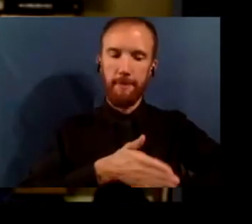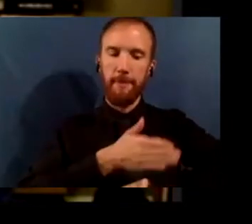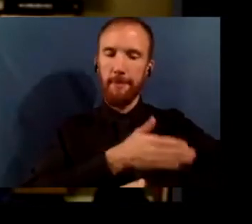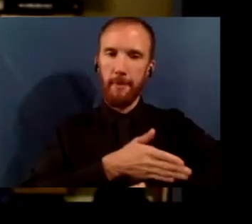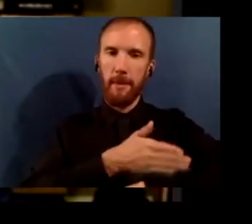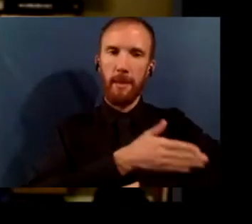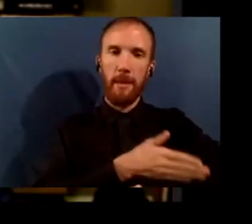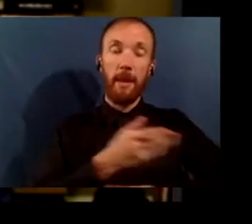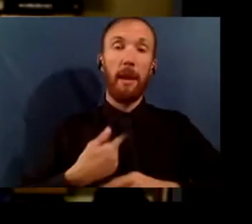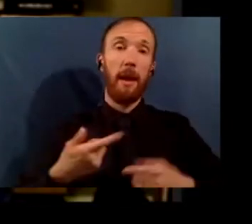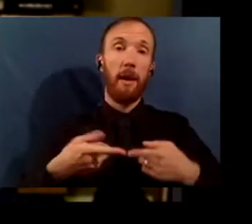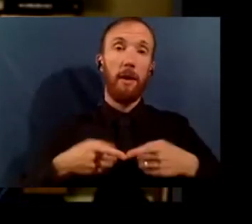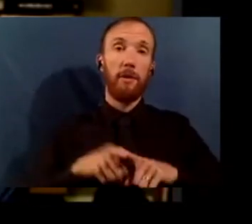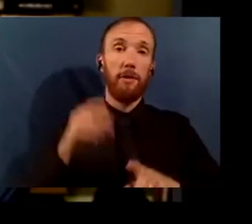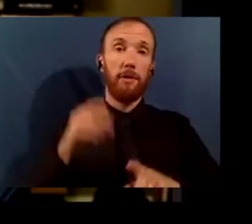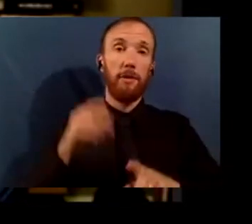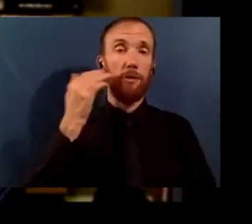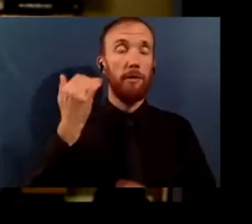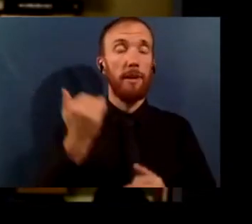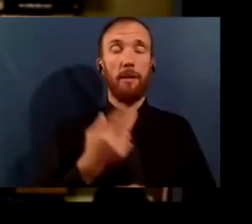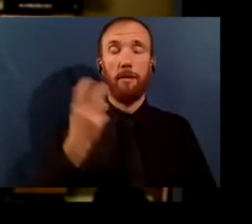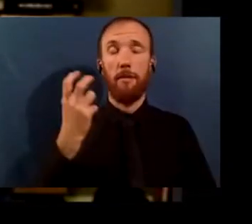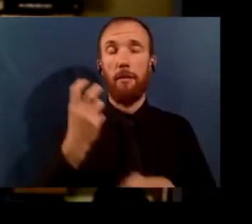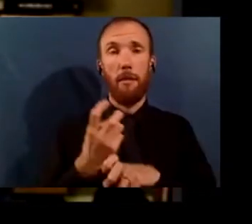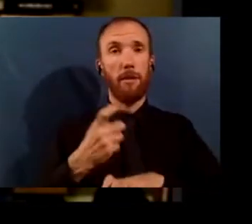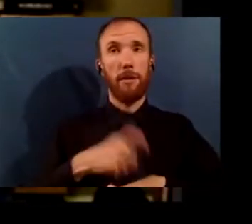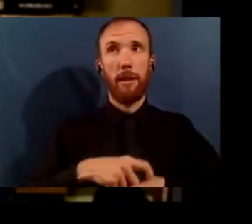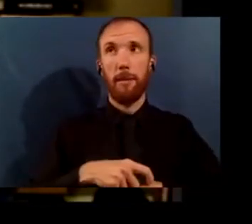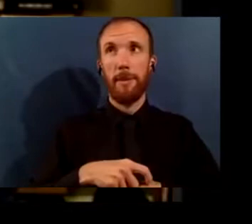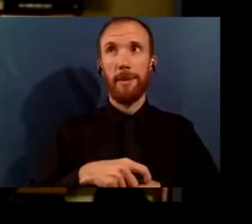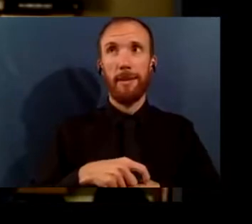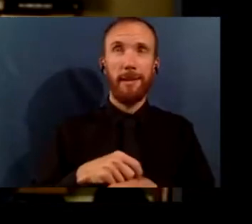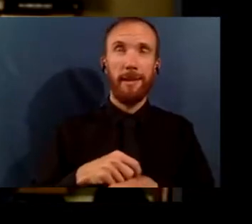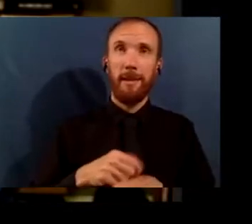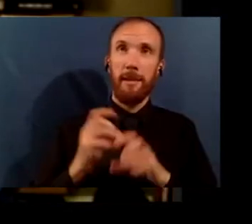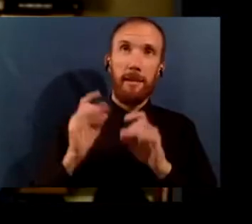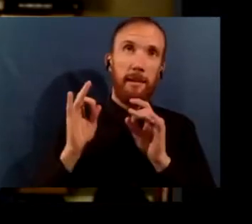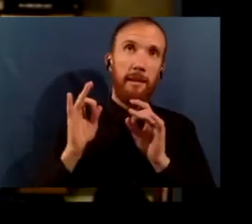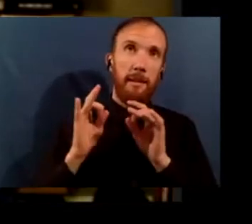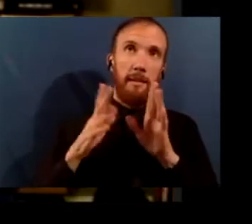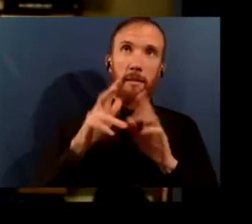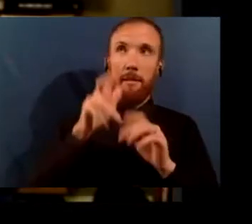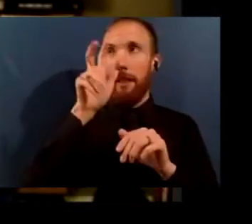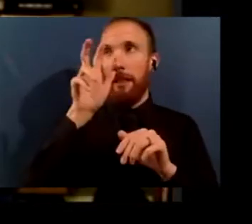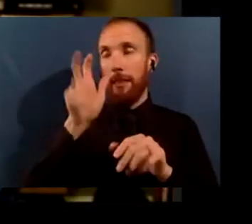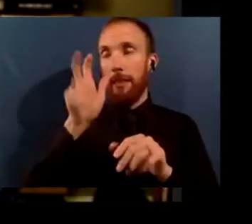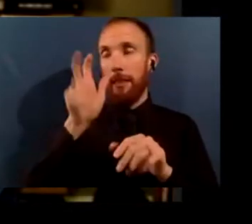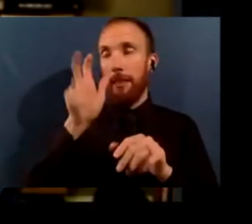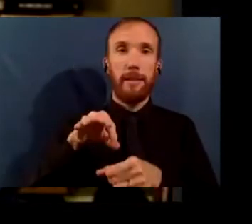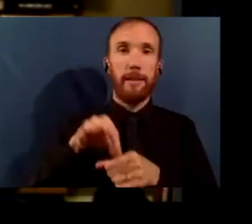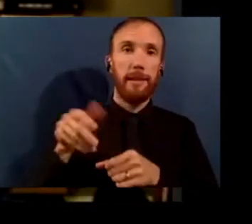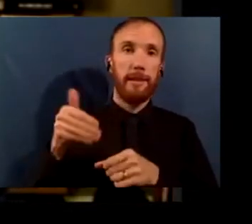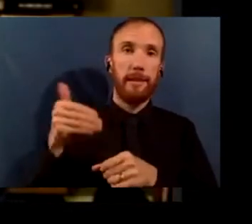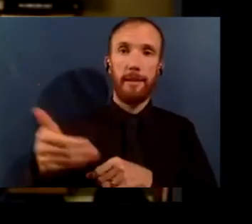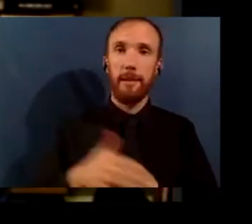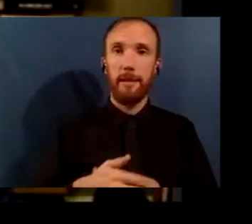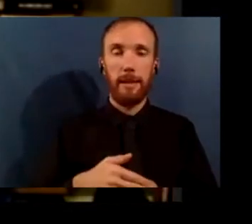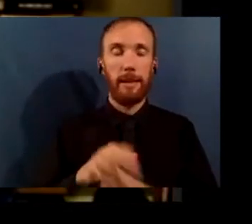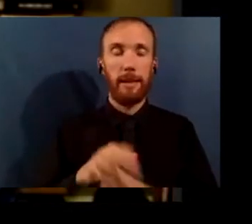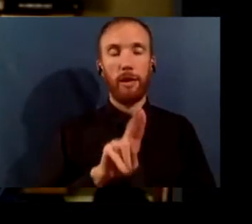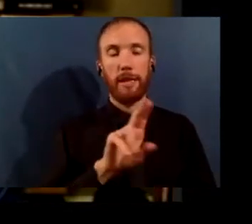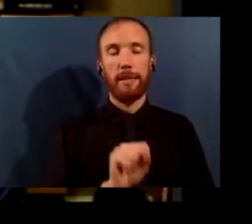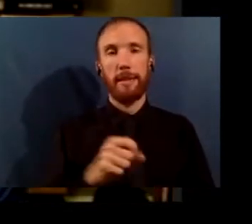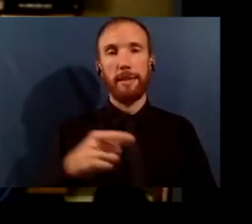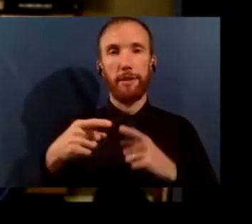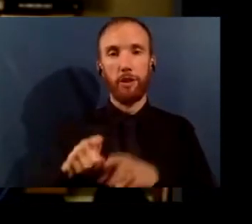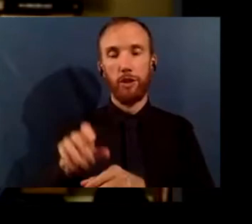times. There is this wretched election. And in the United States, during election season, everything else is supposed